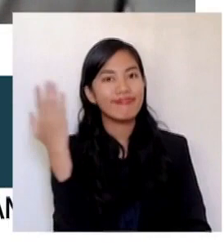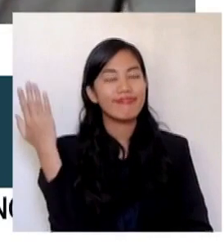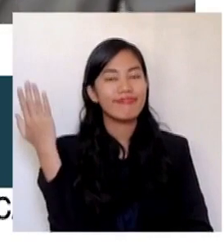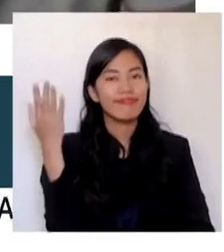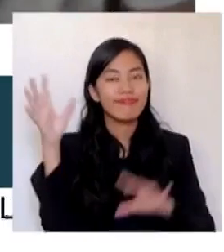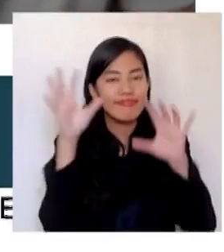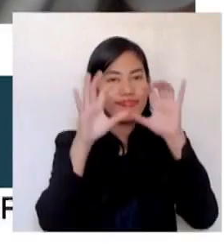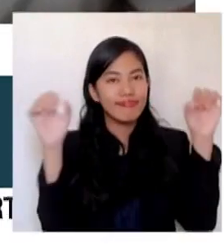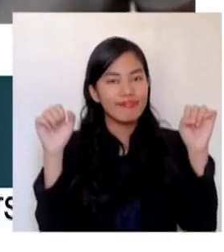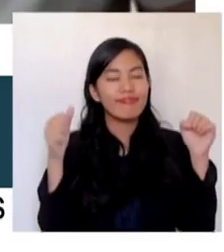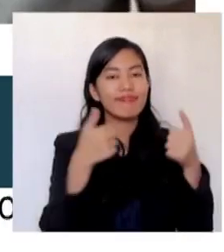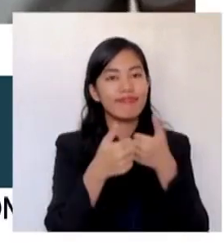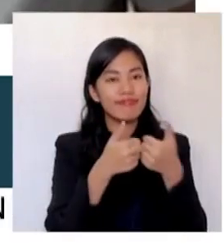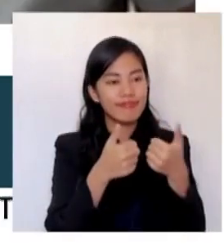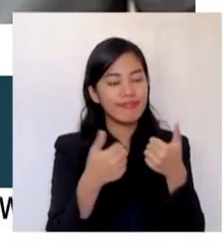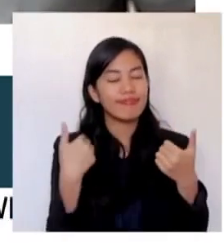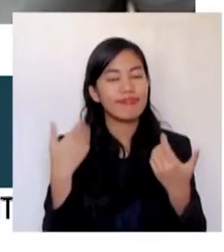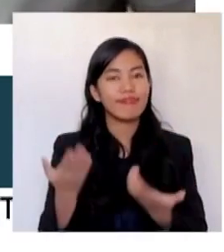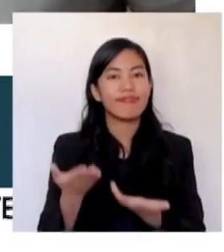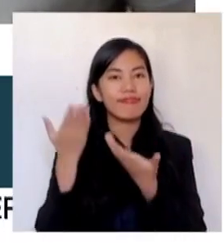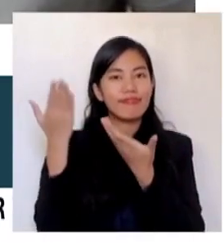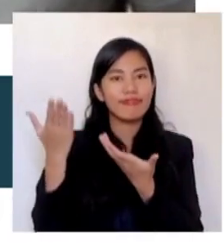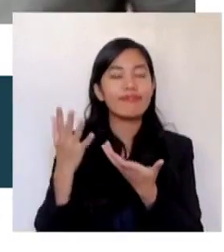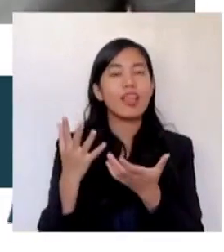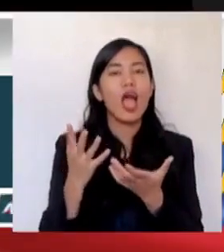problem of corruption. Take a look.